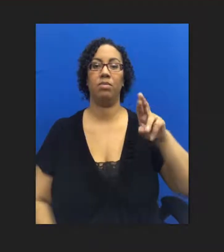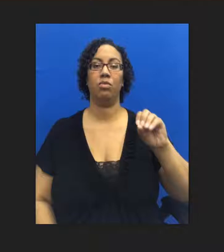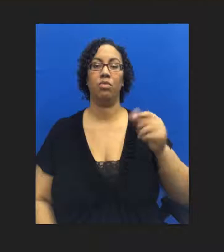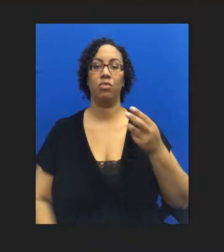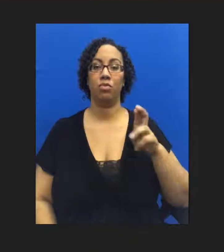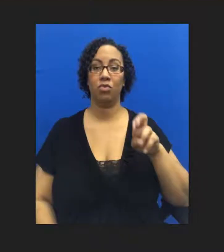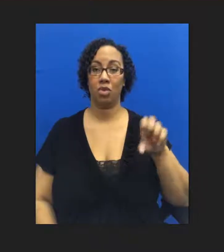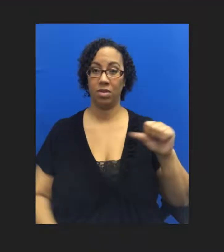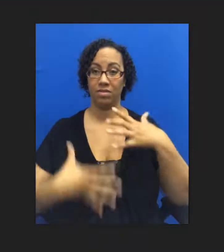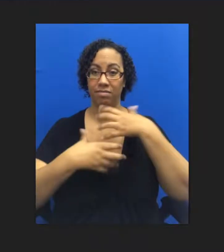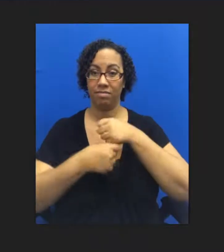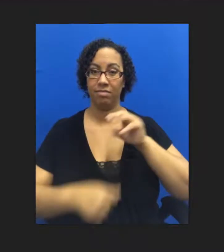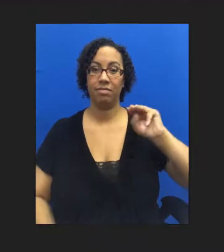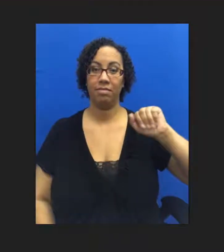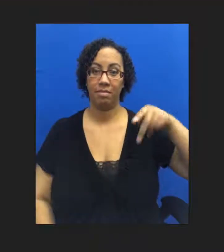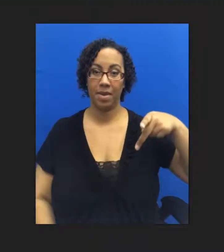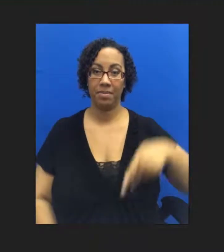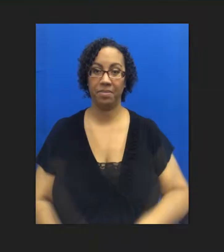Progress,